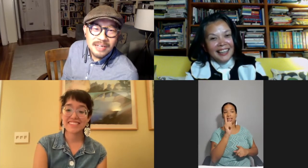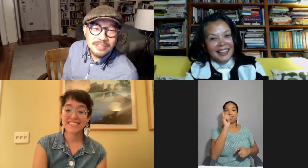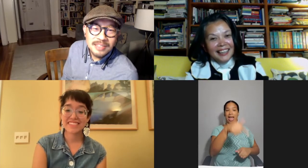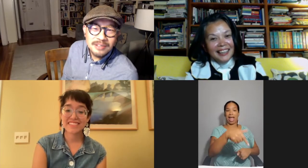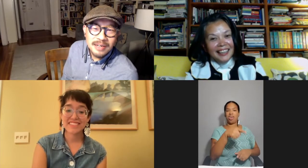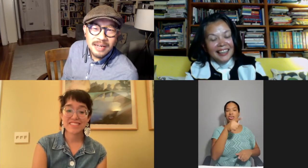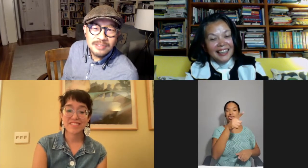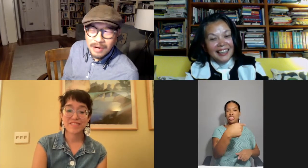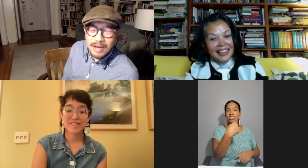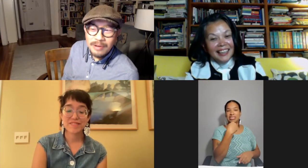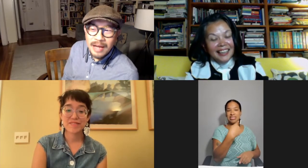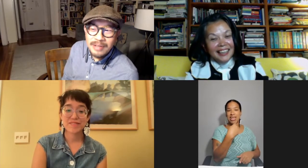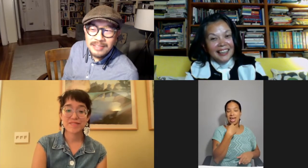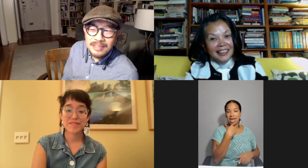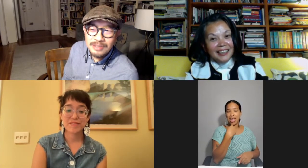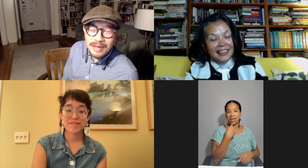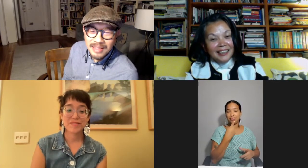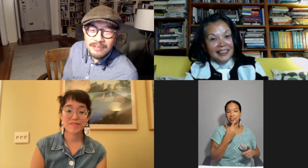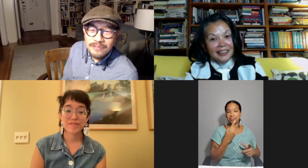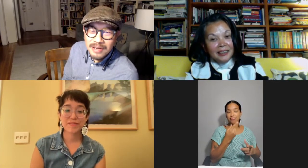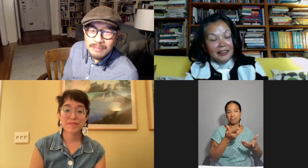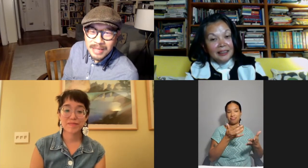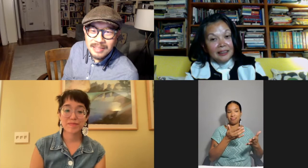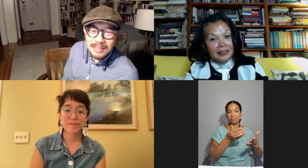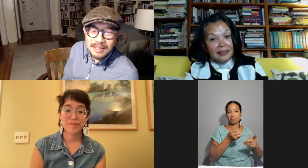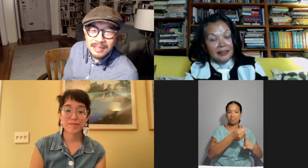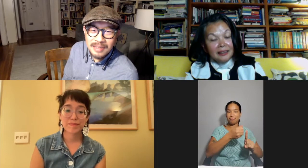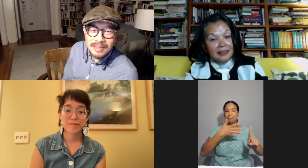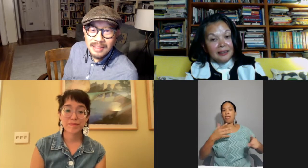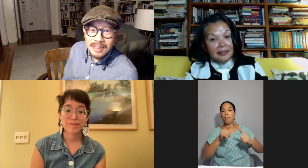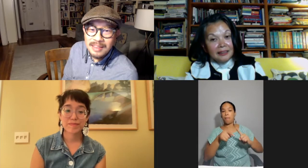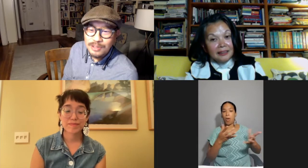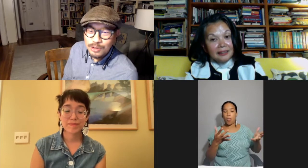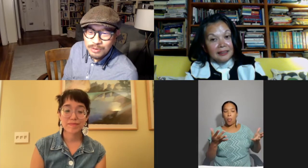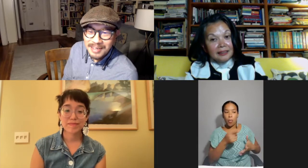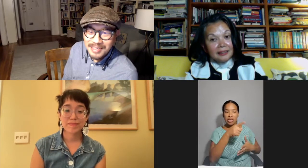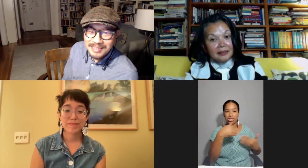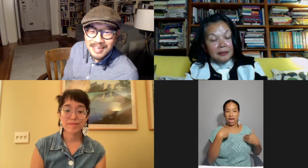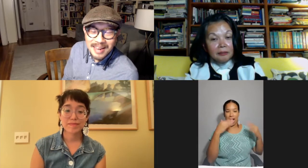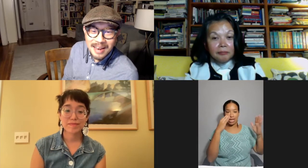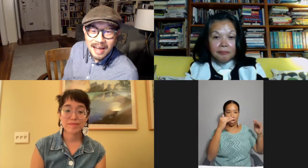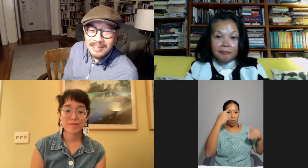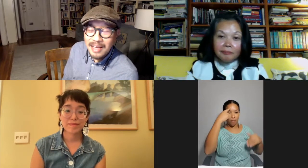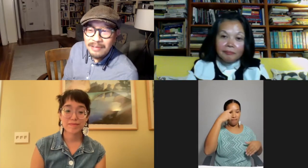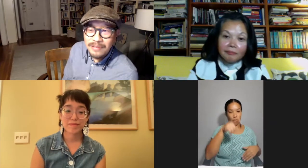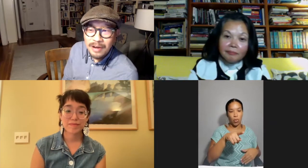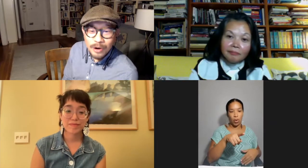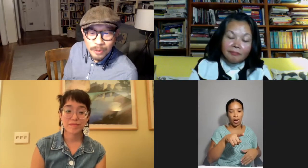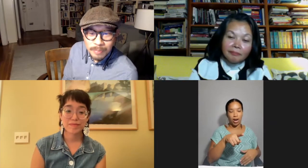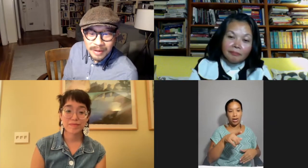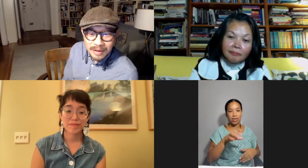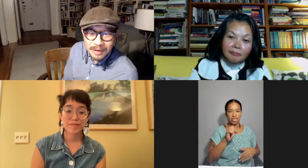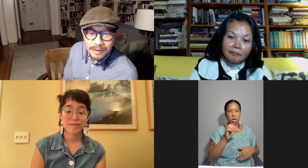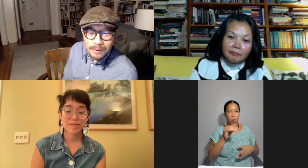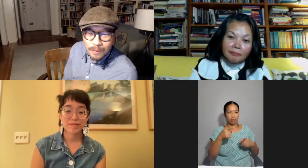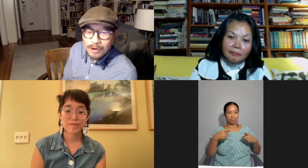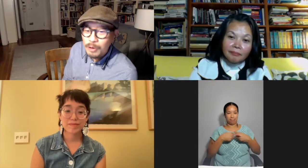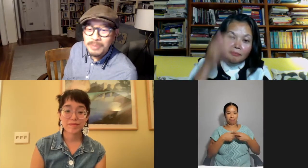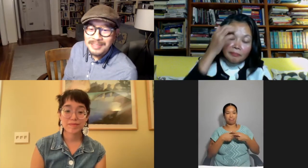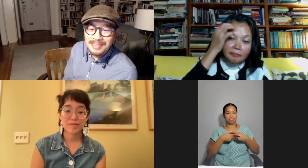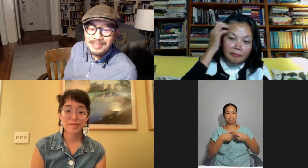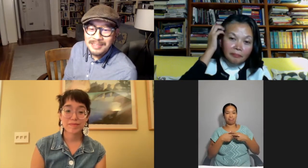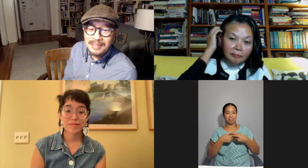also have a contradictory answer. I will answer this way. I think fundamentally, the trick is not to have hope